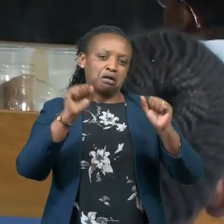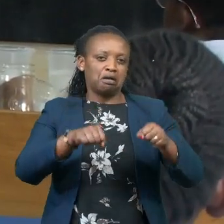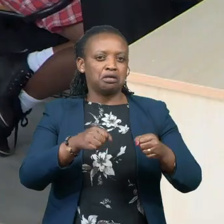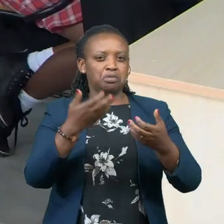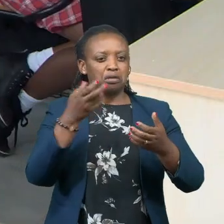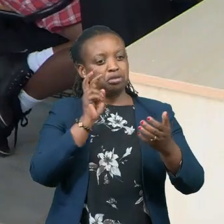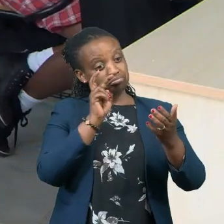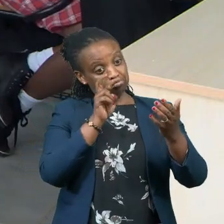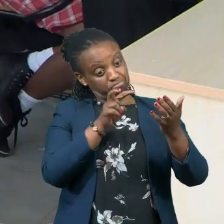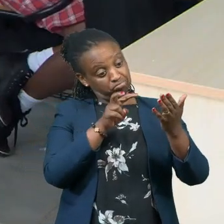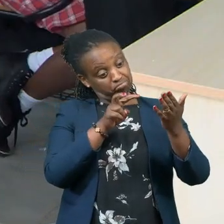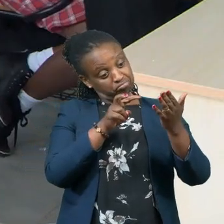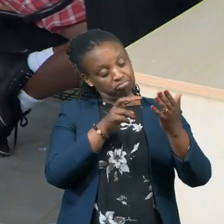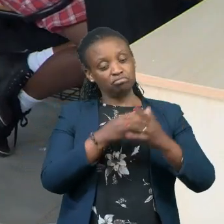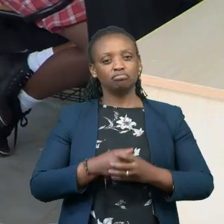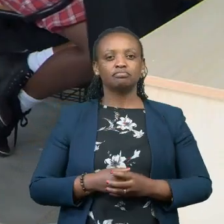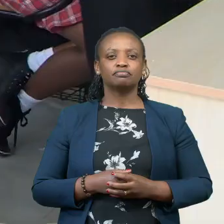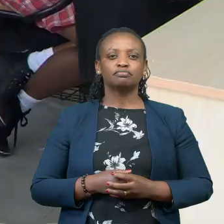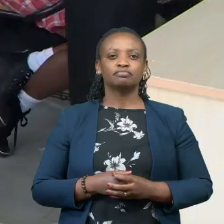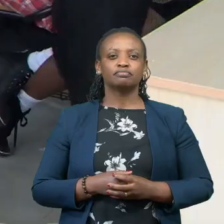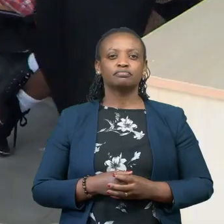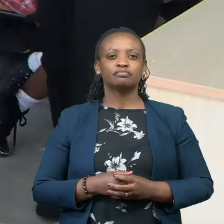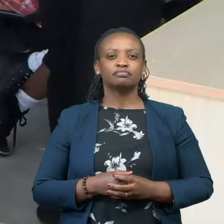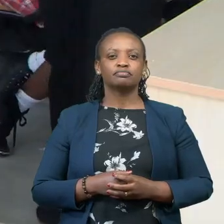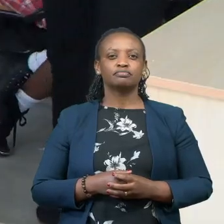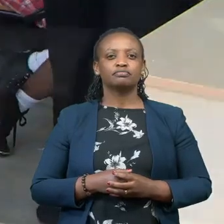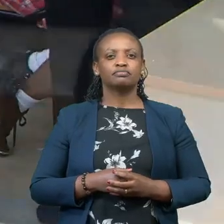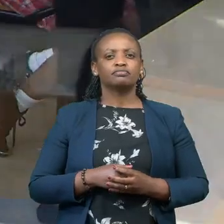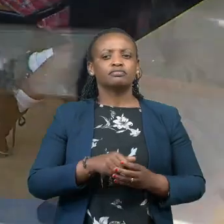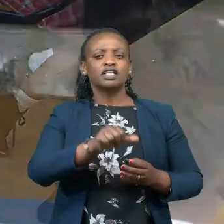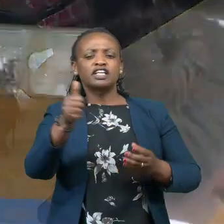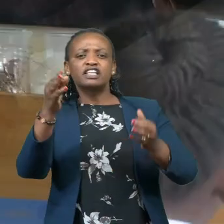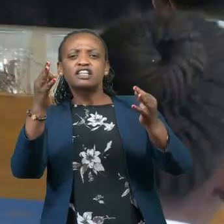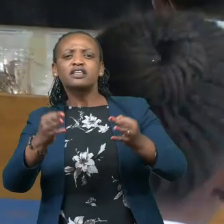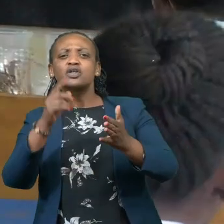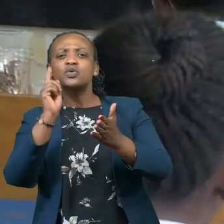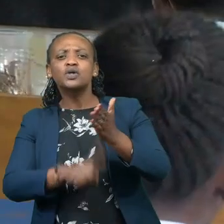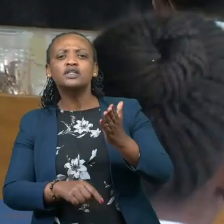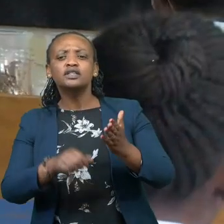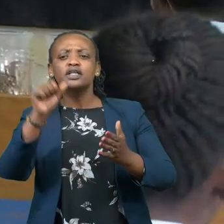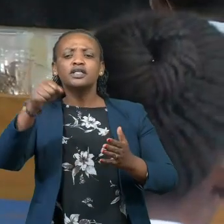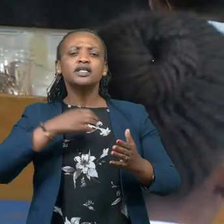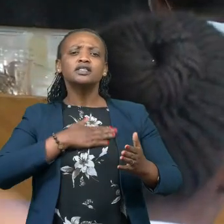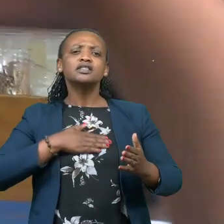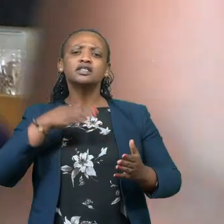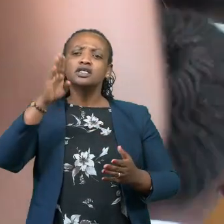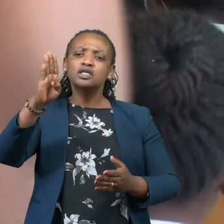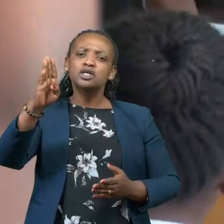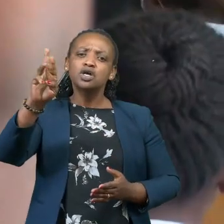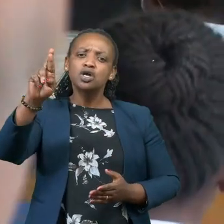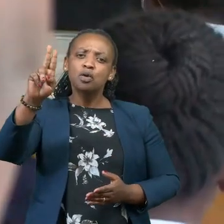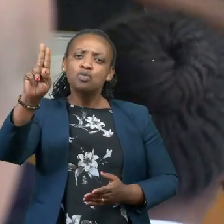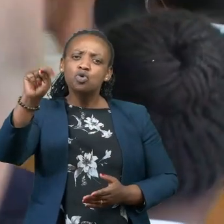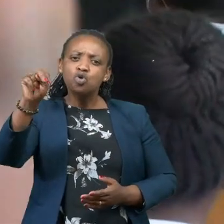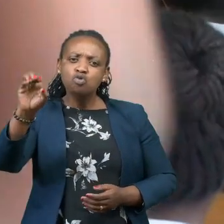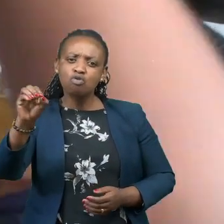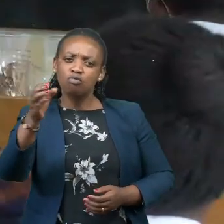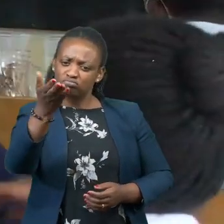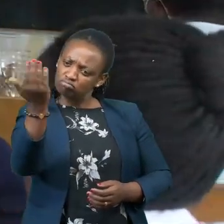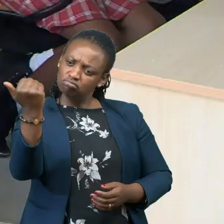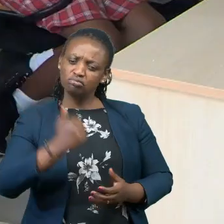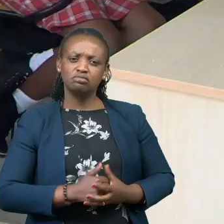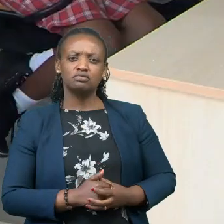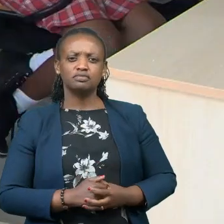can see. You can watch it. What was the next thing? Yes, please, Bruno.